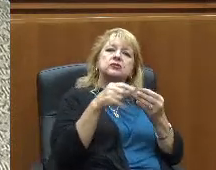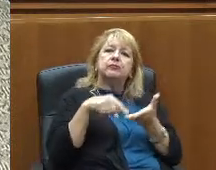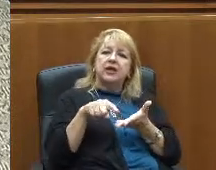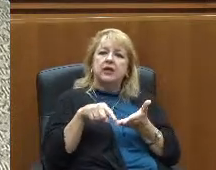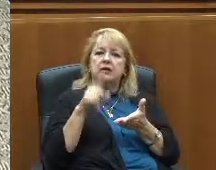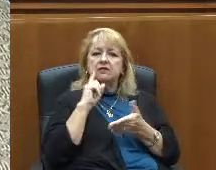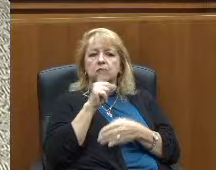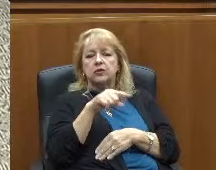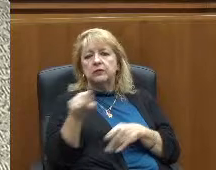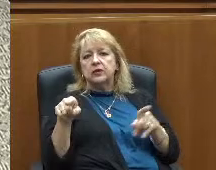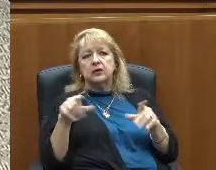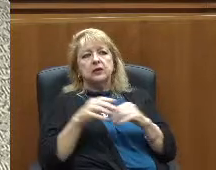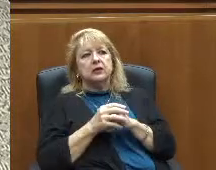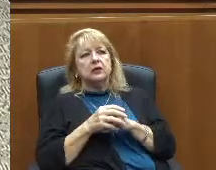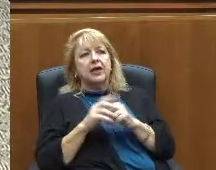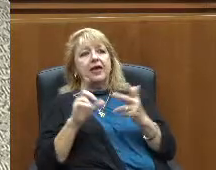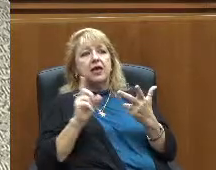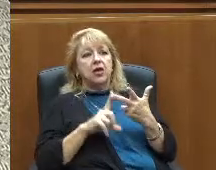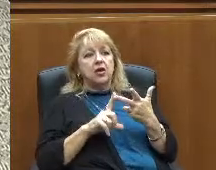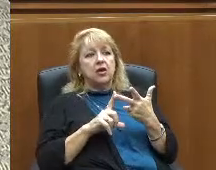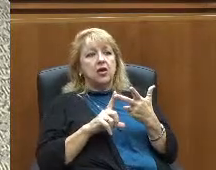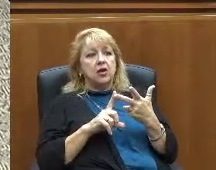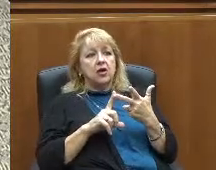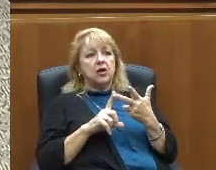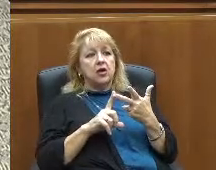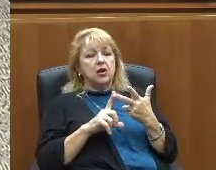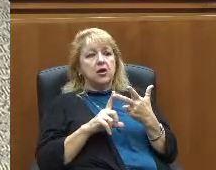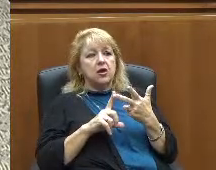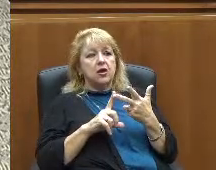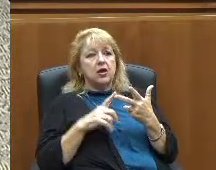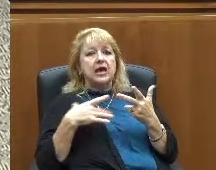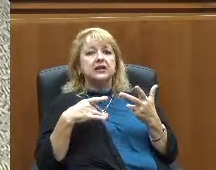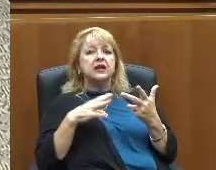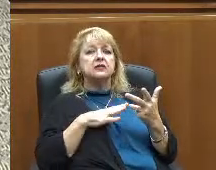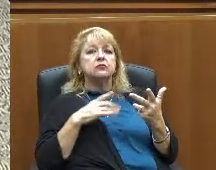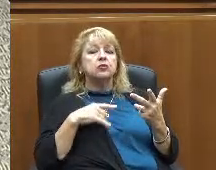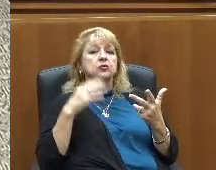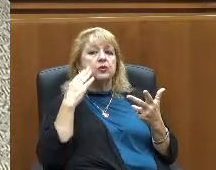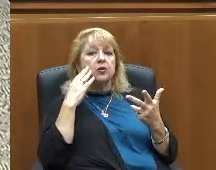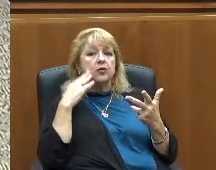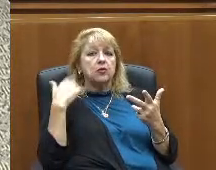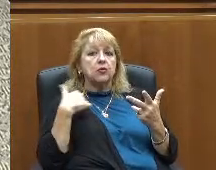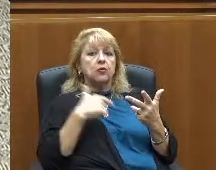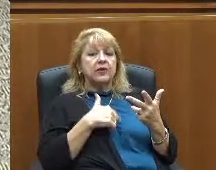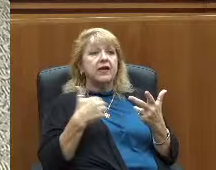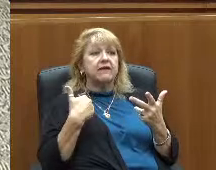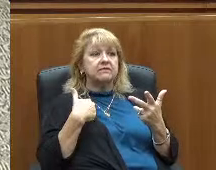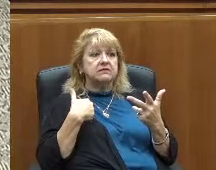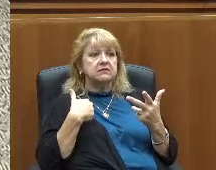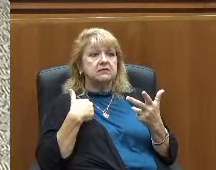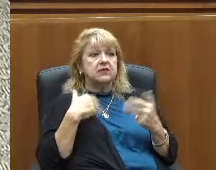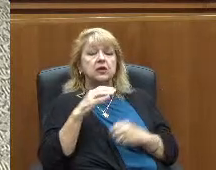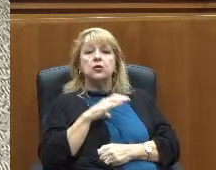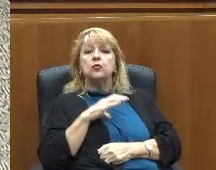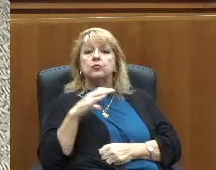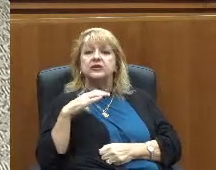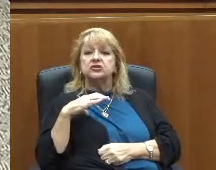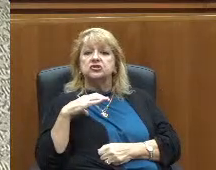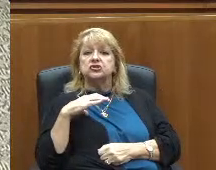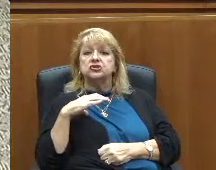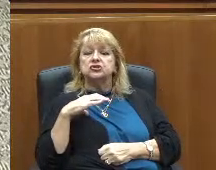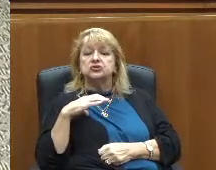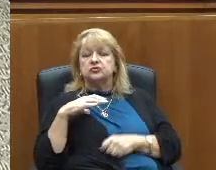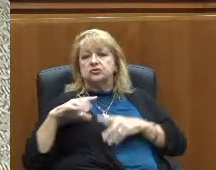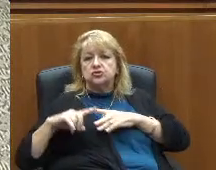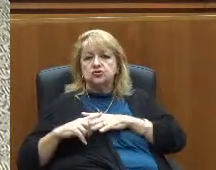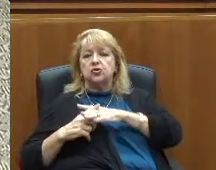they're offering in Caddo. And also would like the board to be aware that we have commissioned a